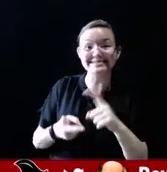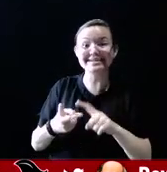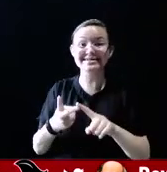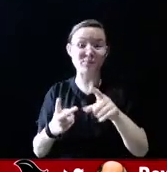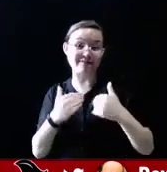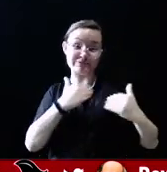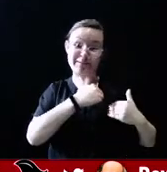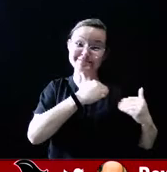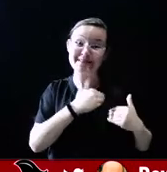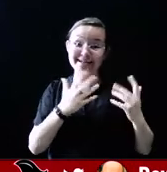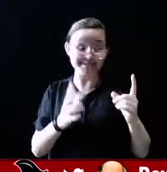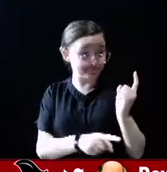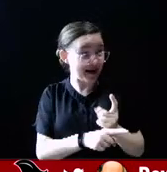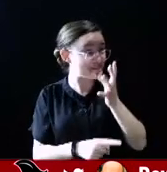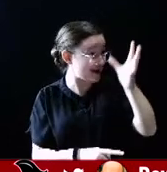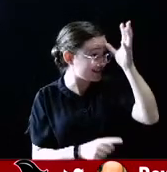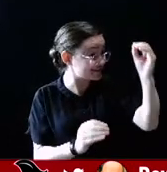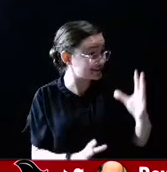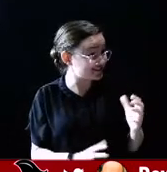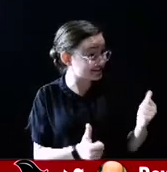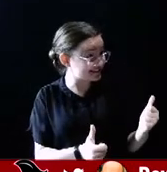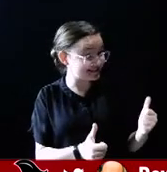responsibilities. Am I right, parents and teachers?